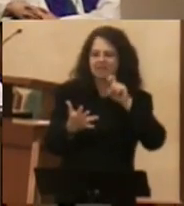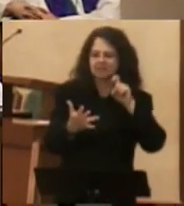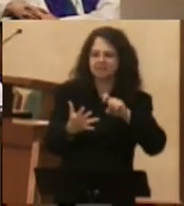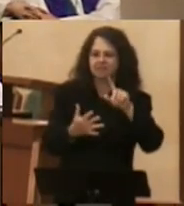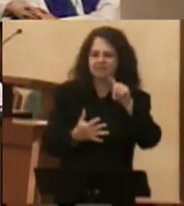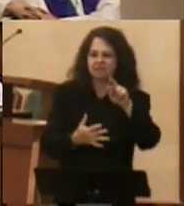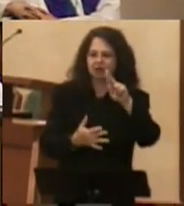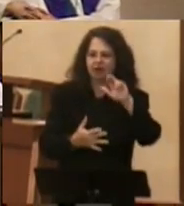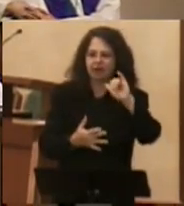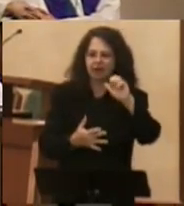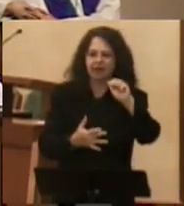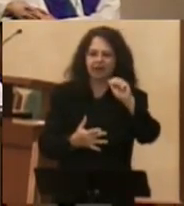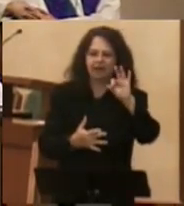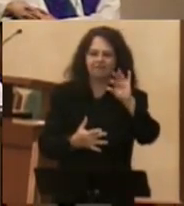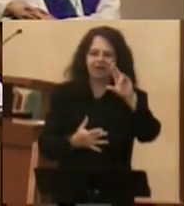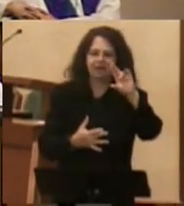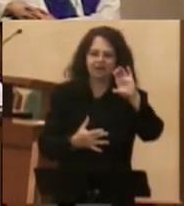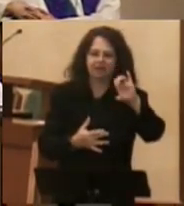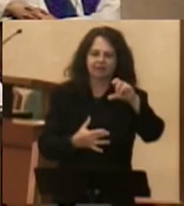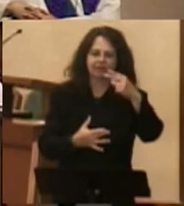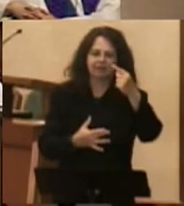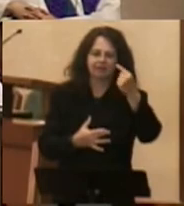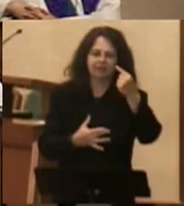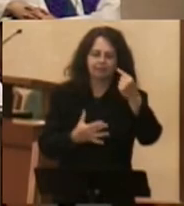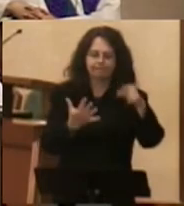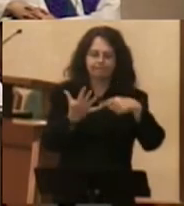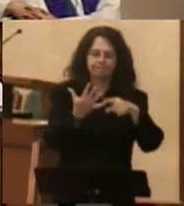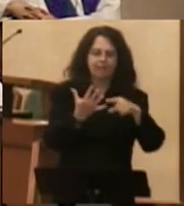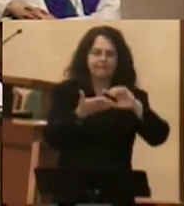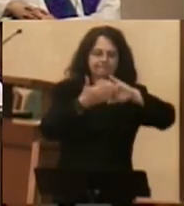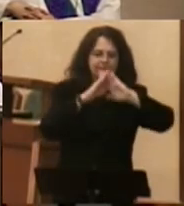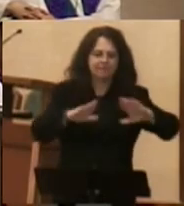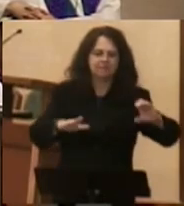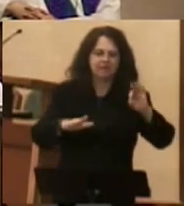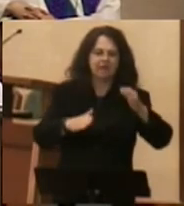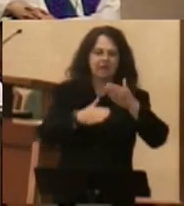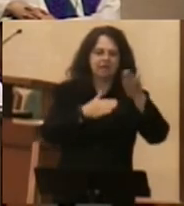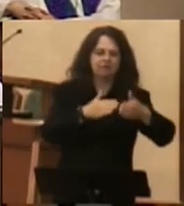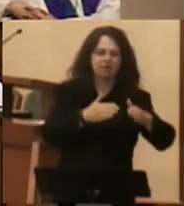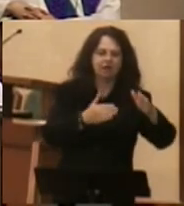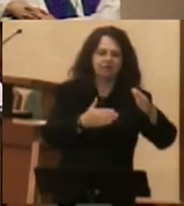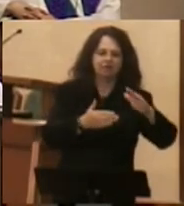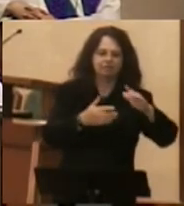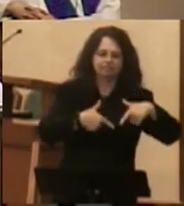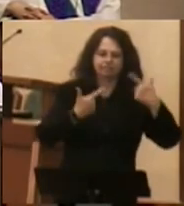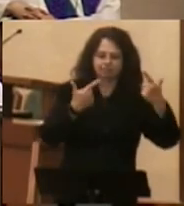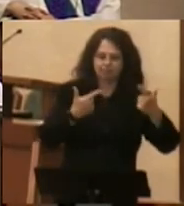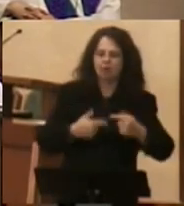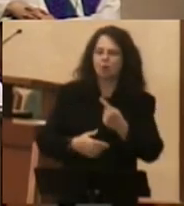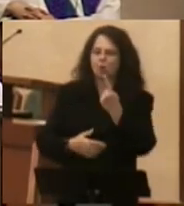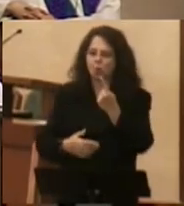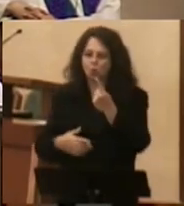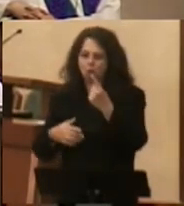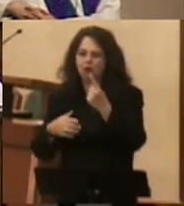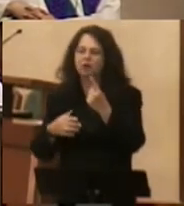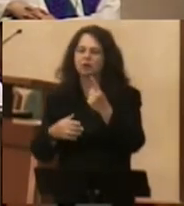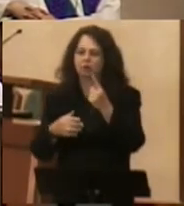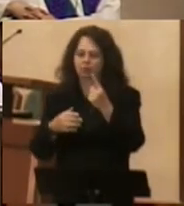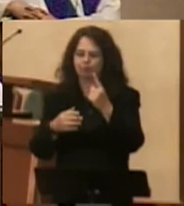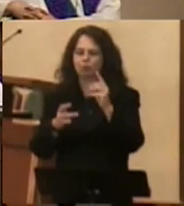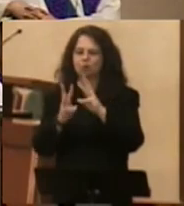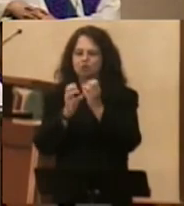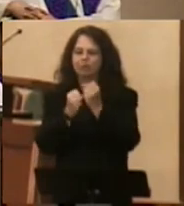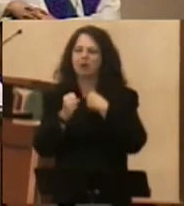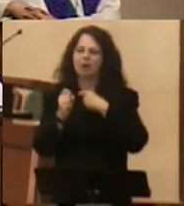global connections, discipleship, and peace at the end of life. One workshop I attended